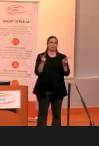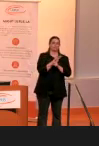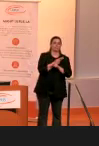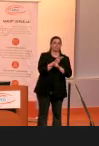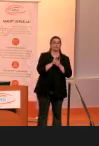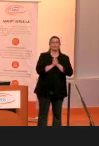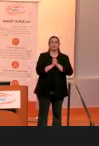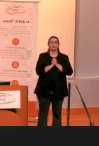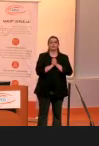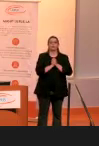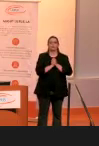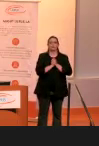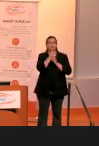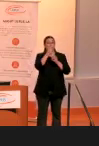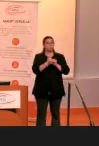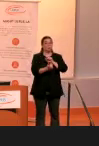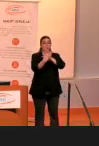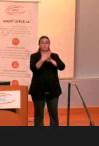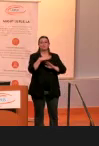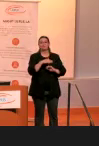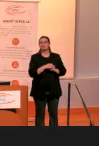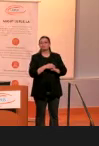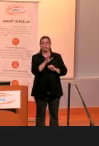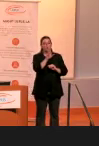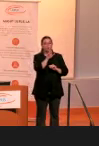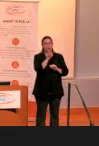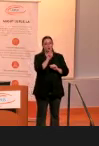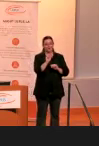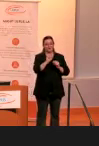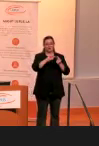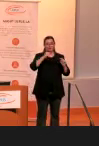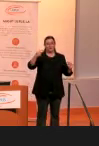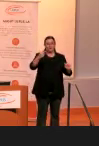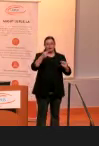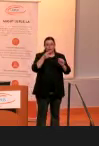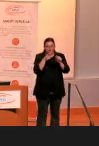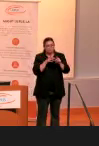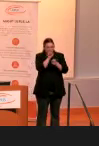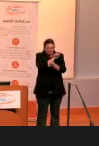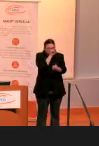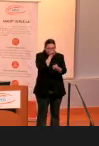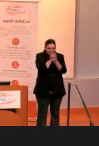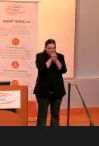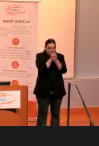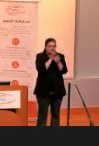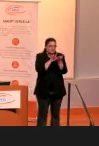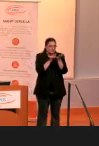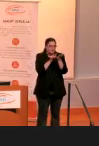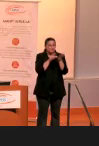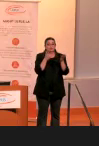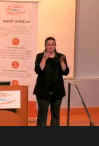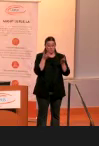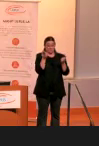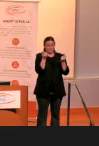precision medicine, using different endotypes and subgroups, we can map out the